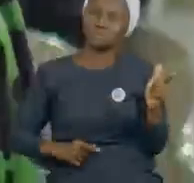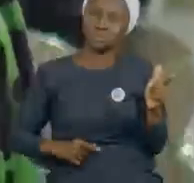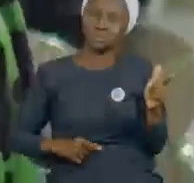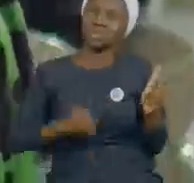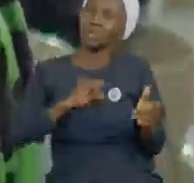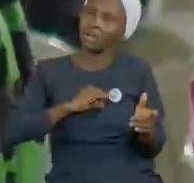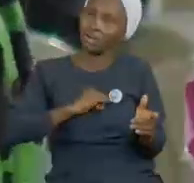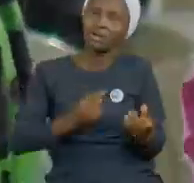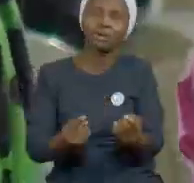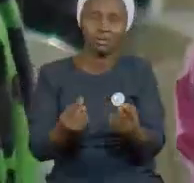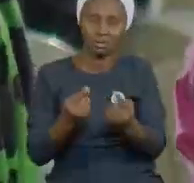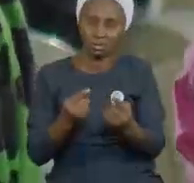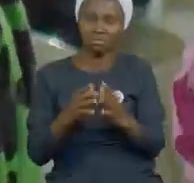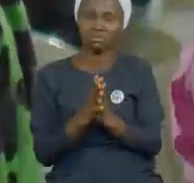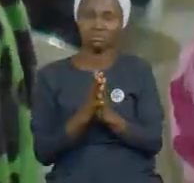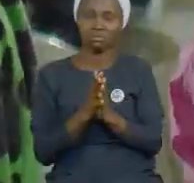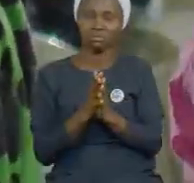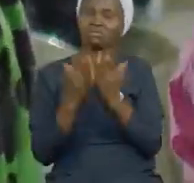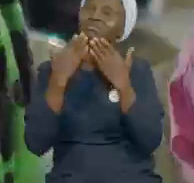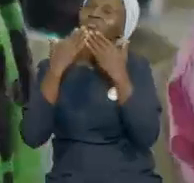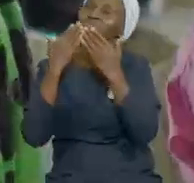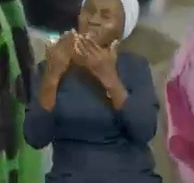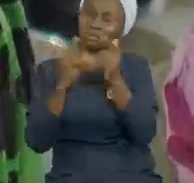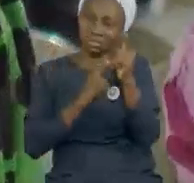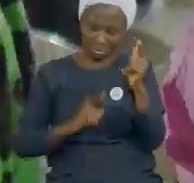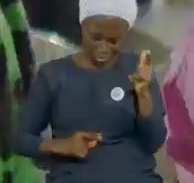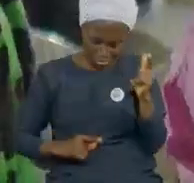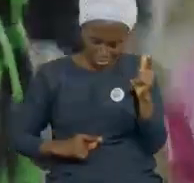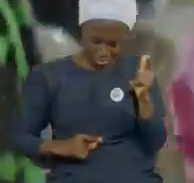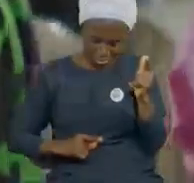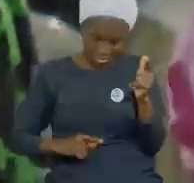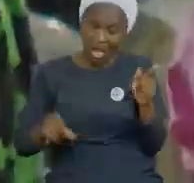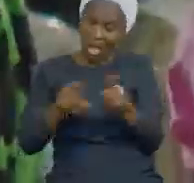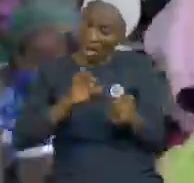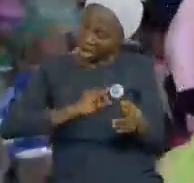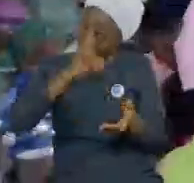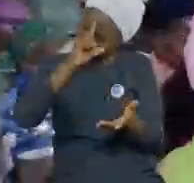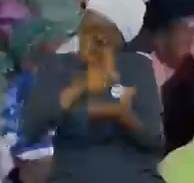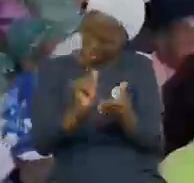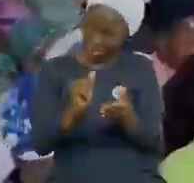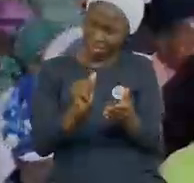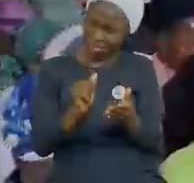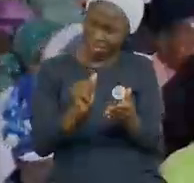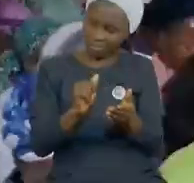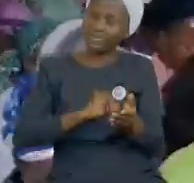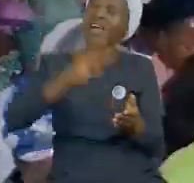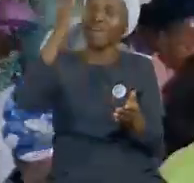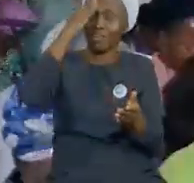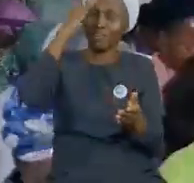come. Thank you, Lord. As I believe, I know you have received